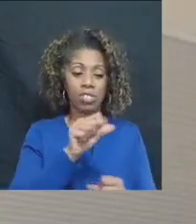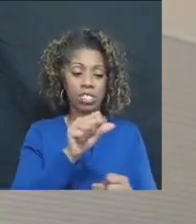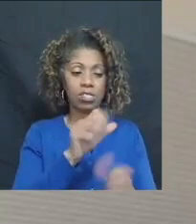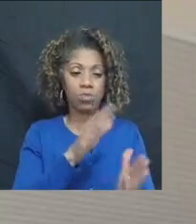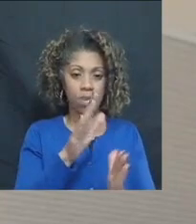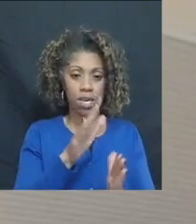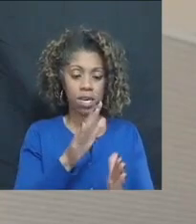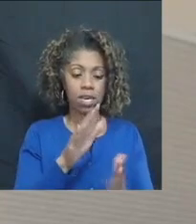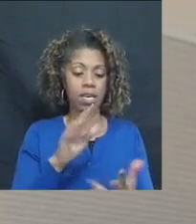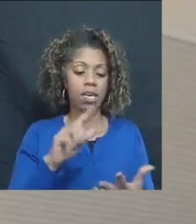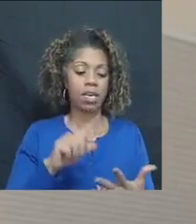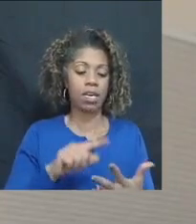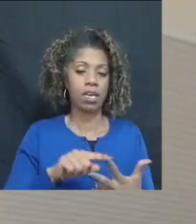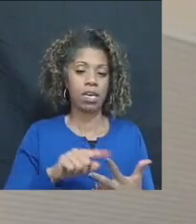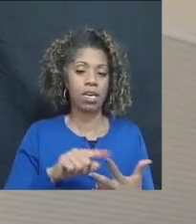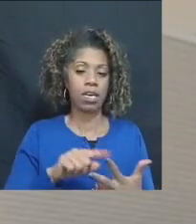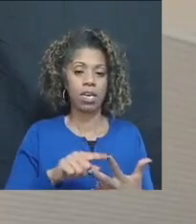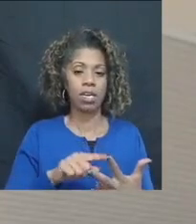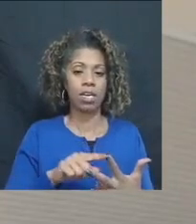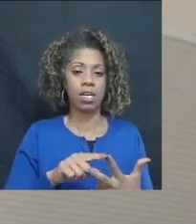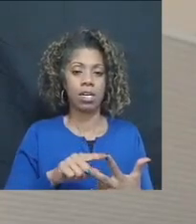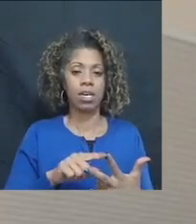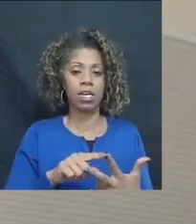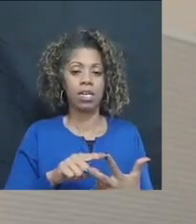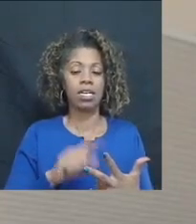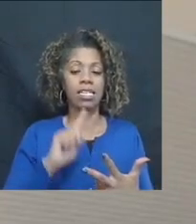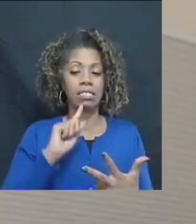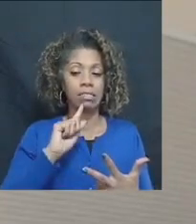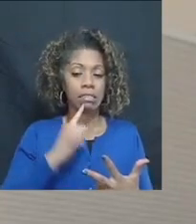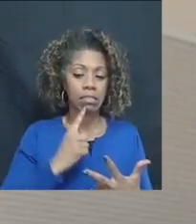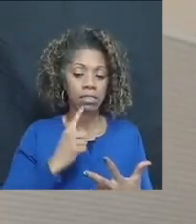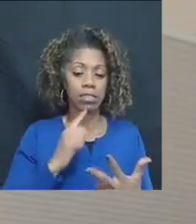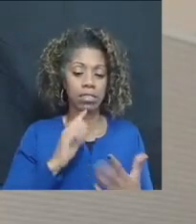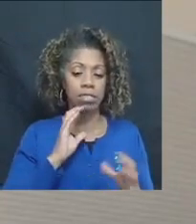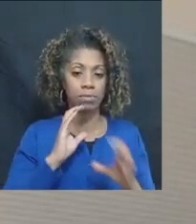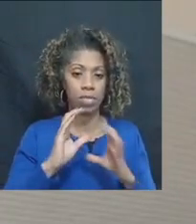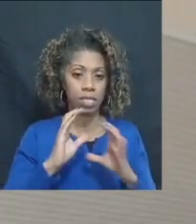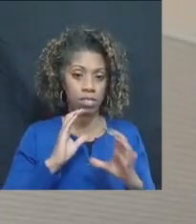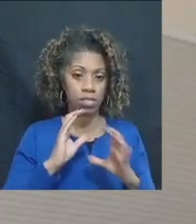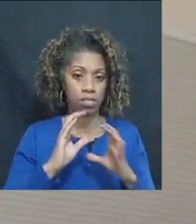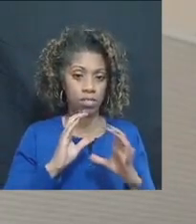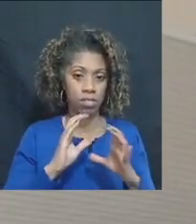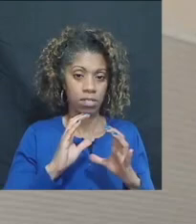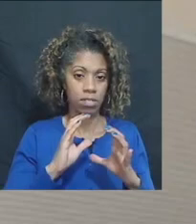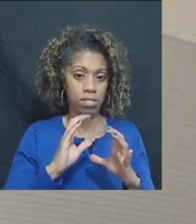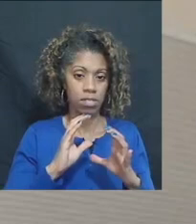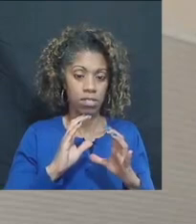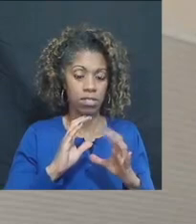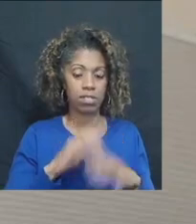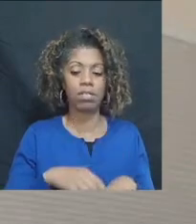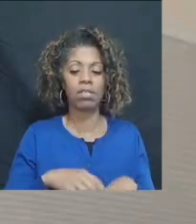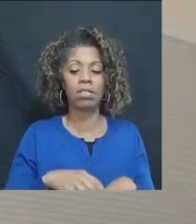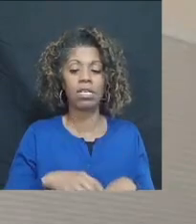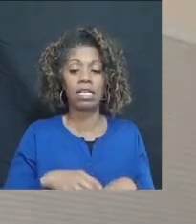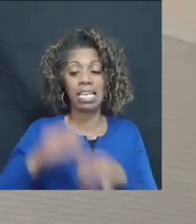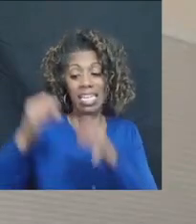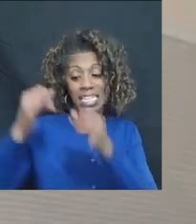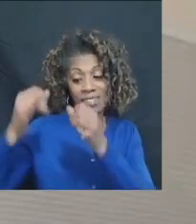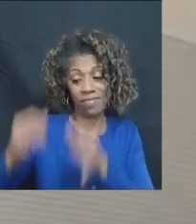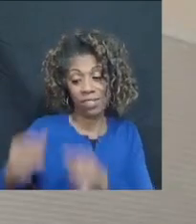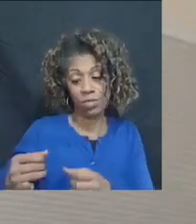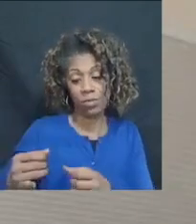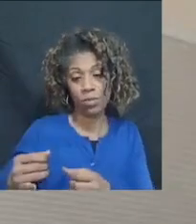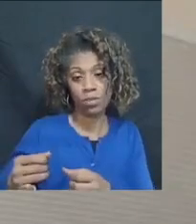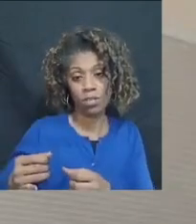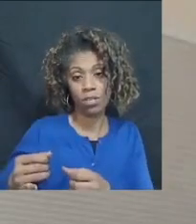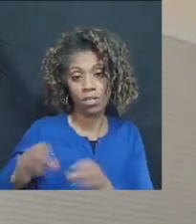communications is mm-hmm. a pillar, and particularly under that one is individual behaviors. And we know that we need to drive individual